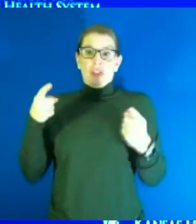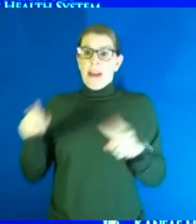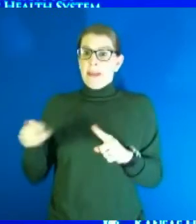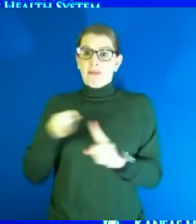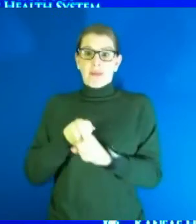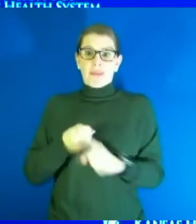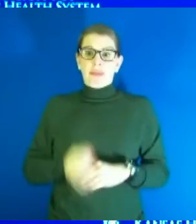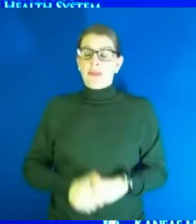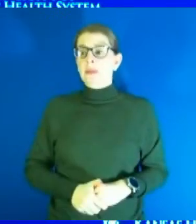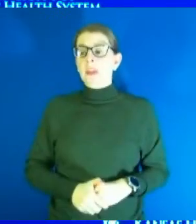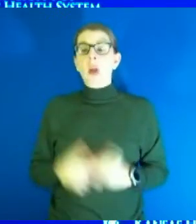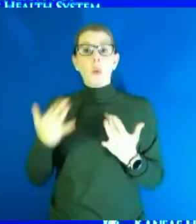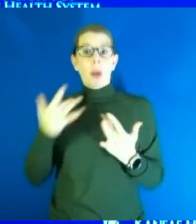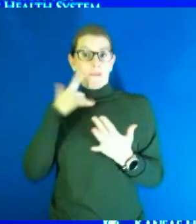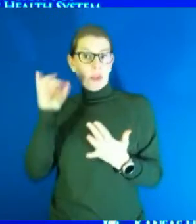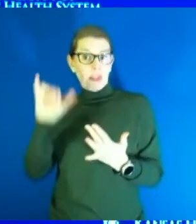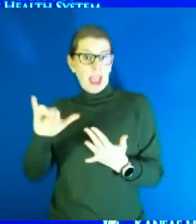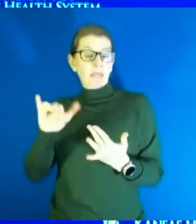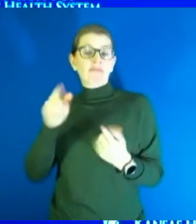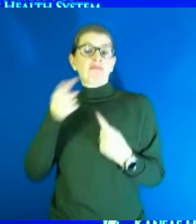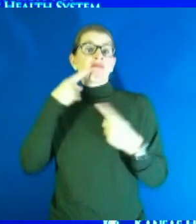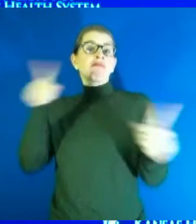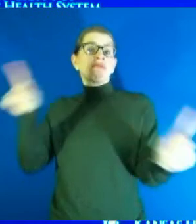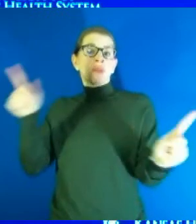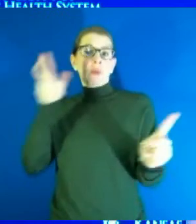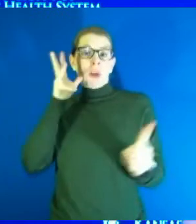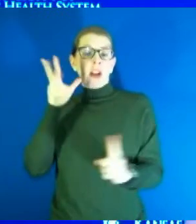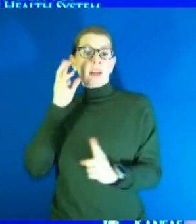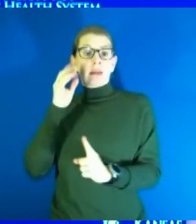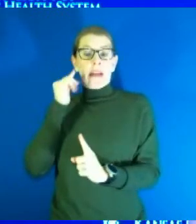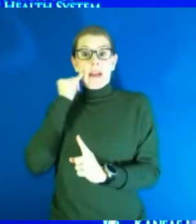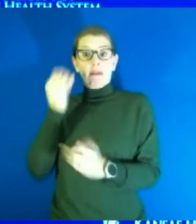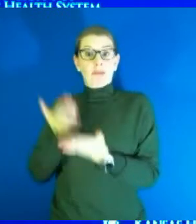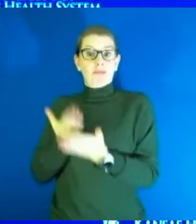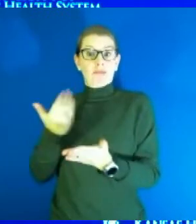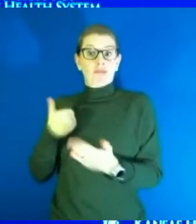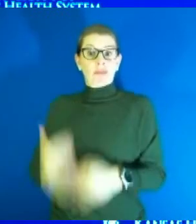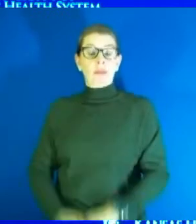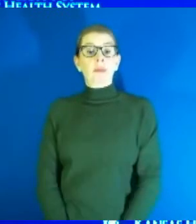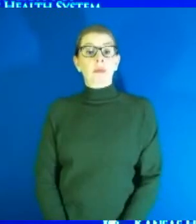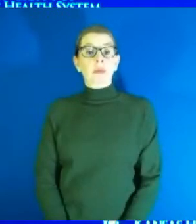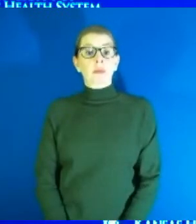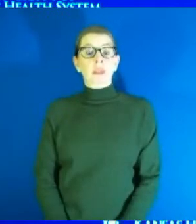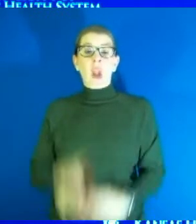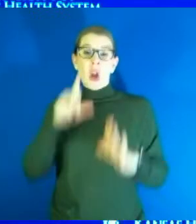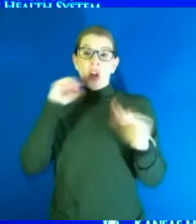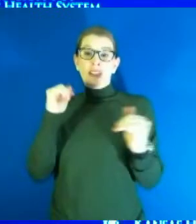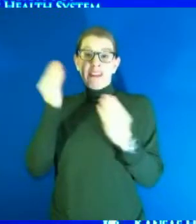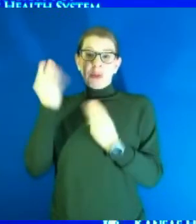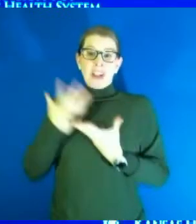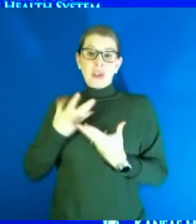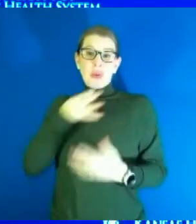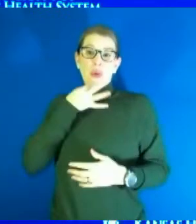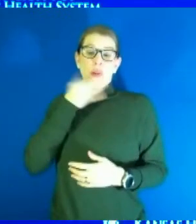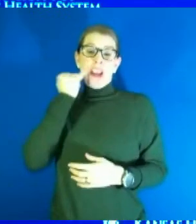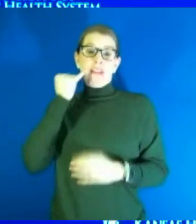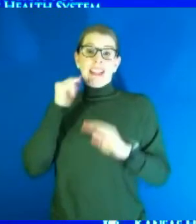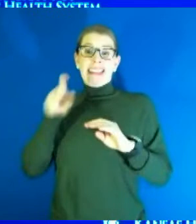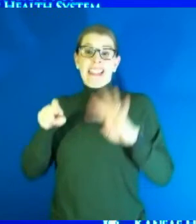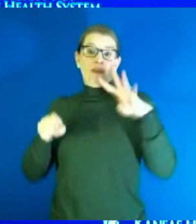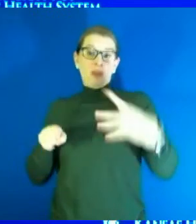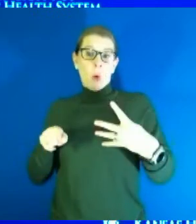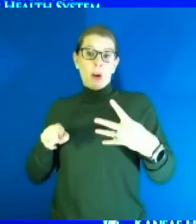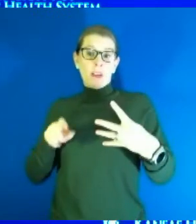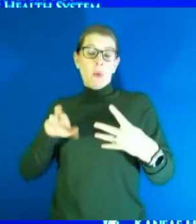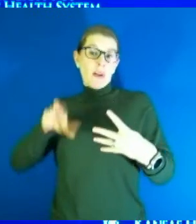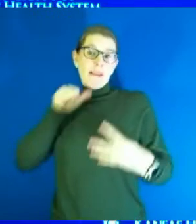that, and we'll just wait and see. Hopefully, there will be some information coming out as to whether you need it or not, and hopefully cases